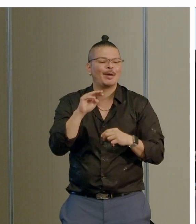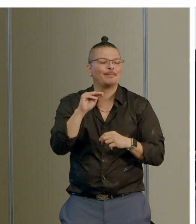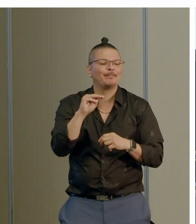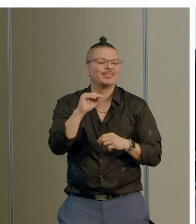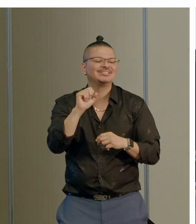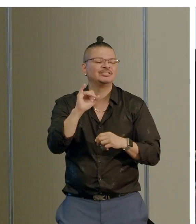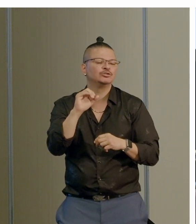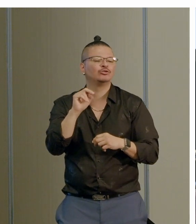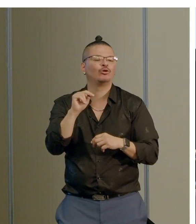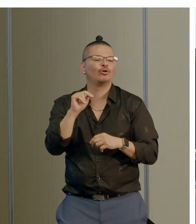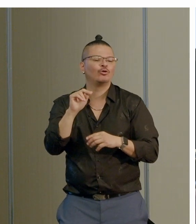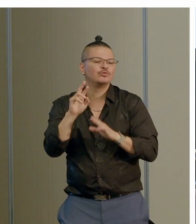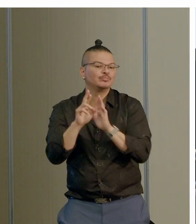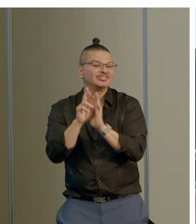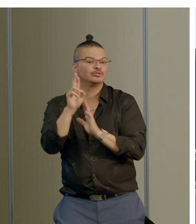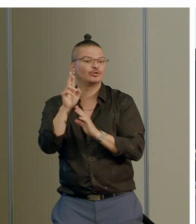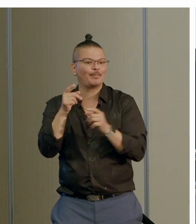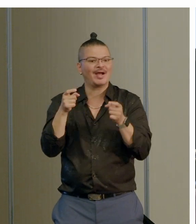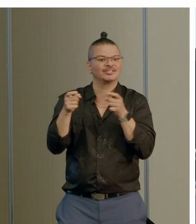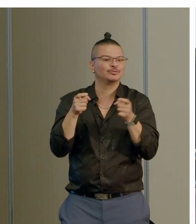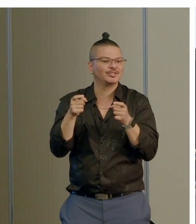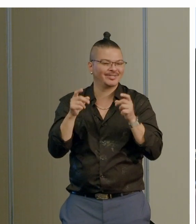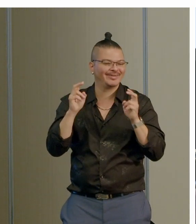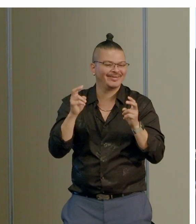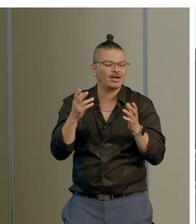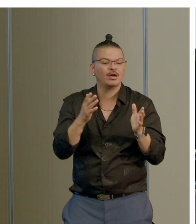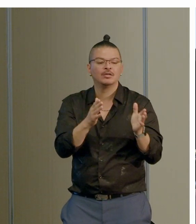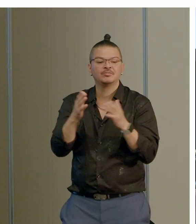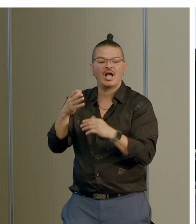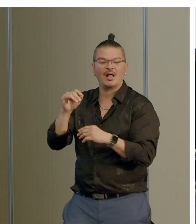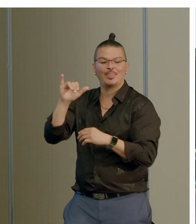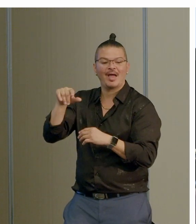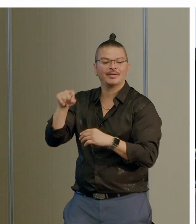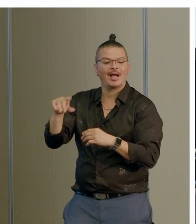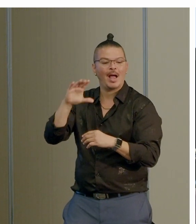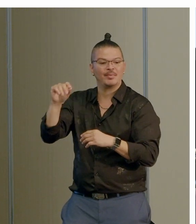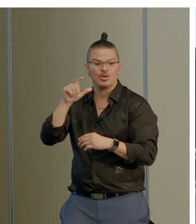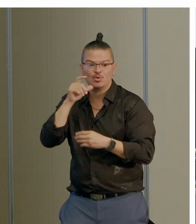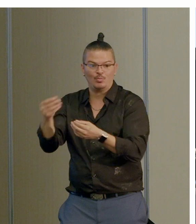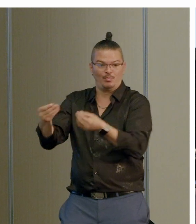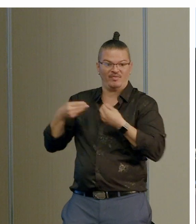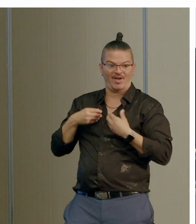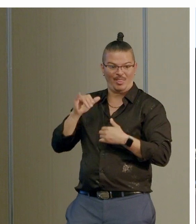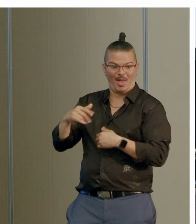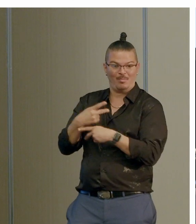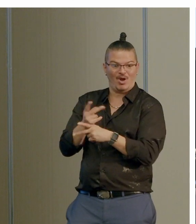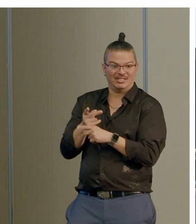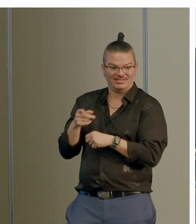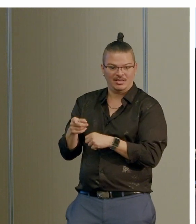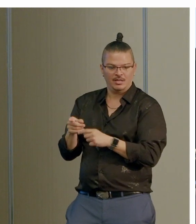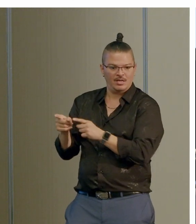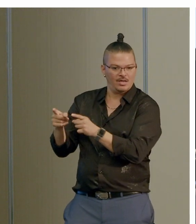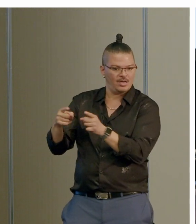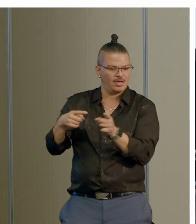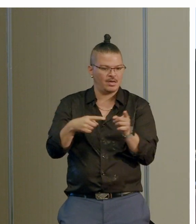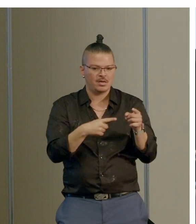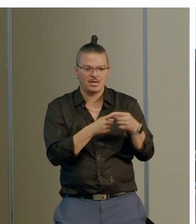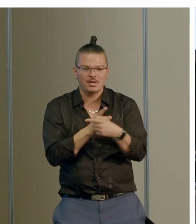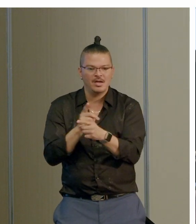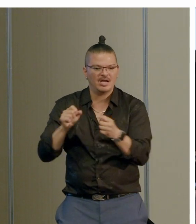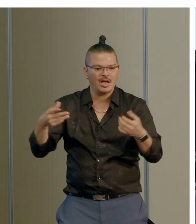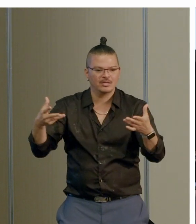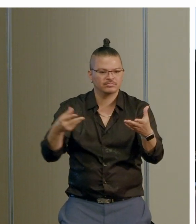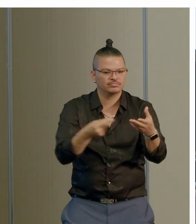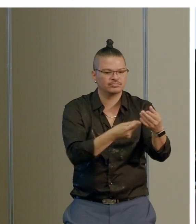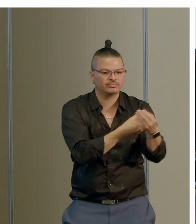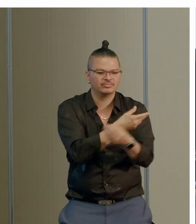acquisition people, and then the companies providing the products, the more you actually communicate with each other, you're just gonna get that better design. And